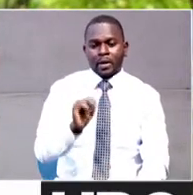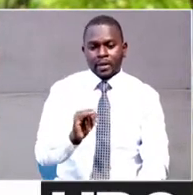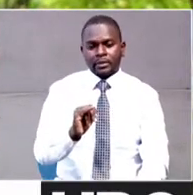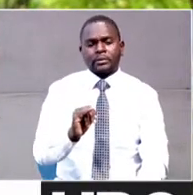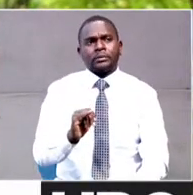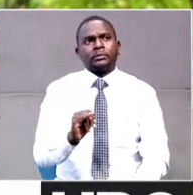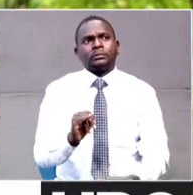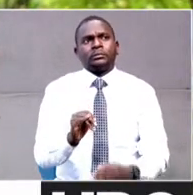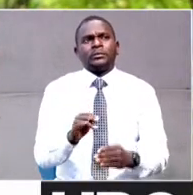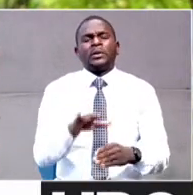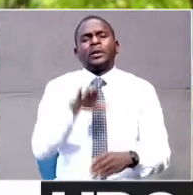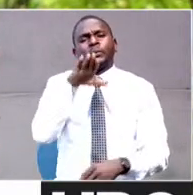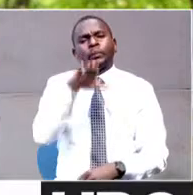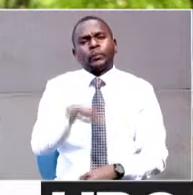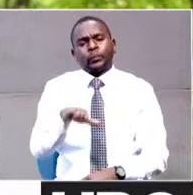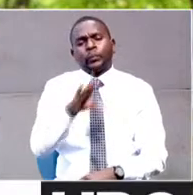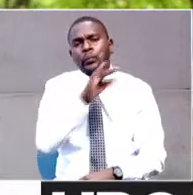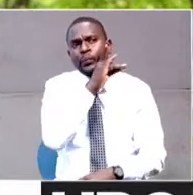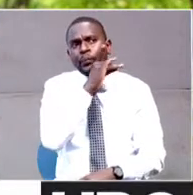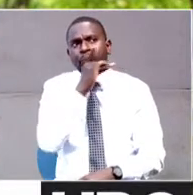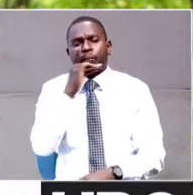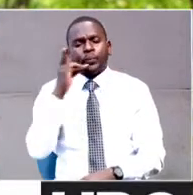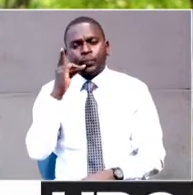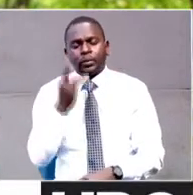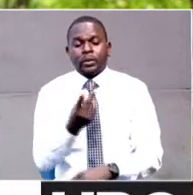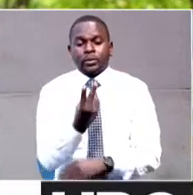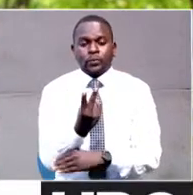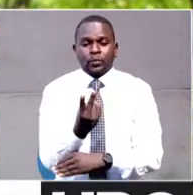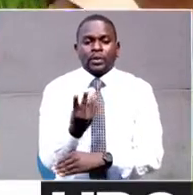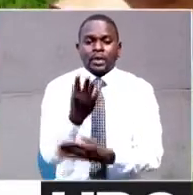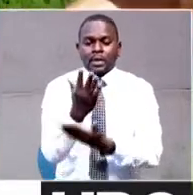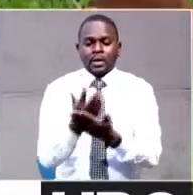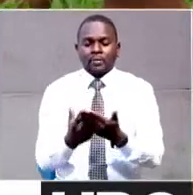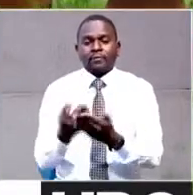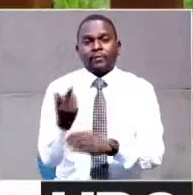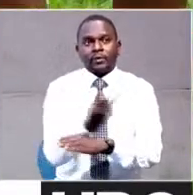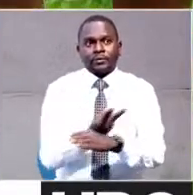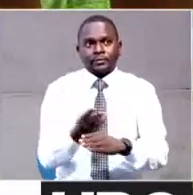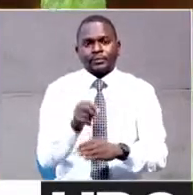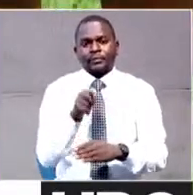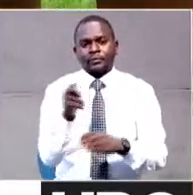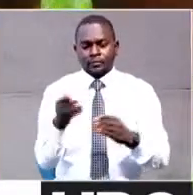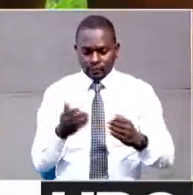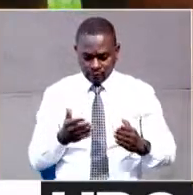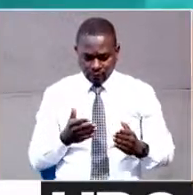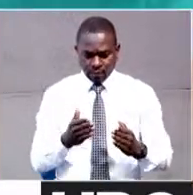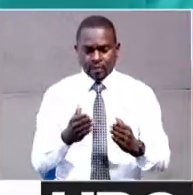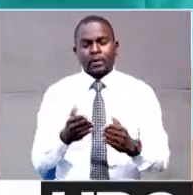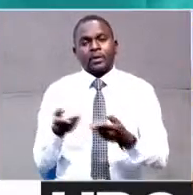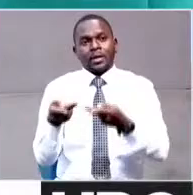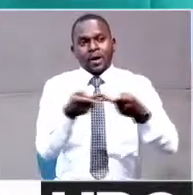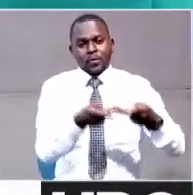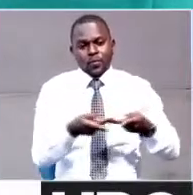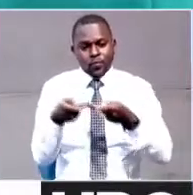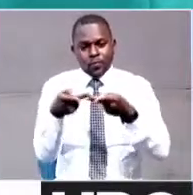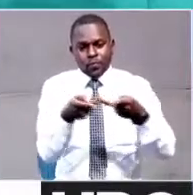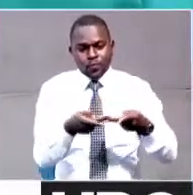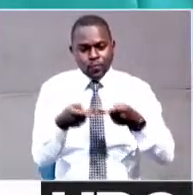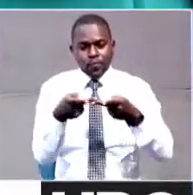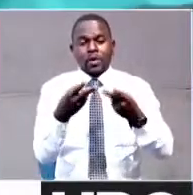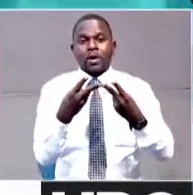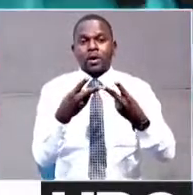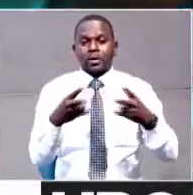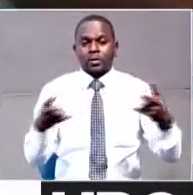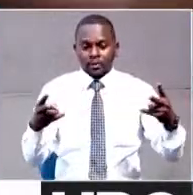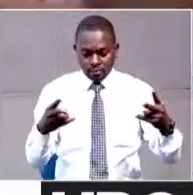that desert. You take like 2.5 hours to reach. If this were a movie, this was just the beginning